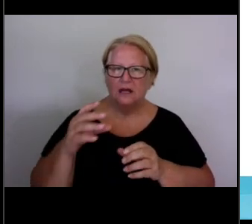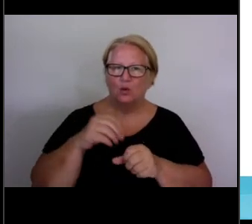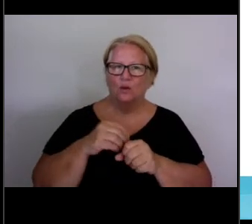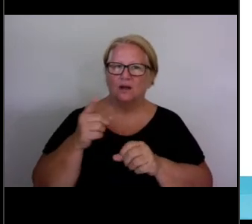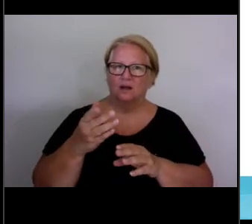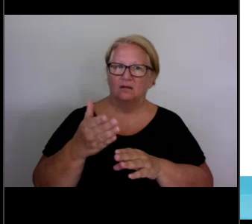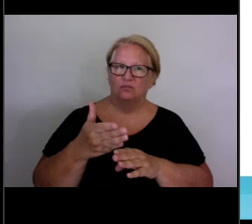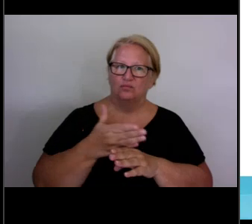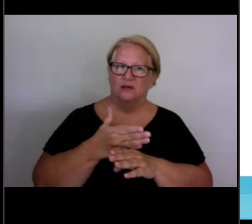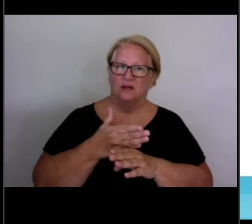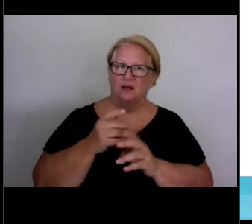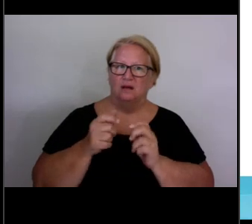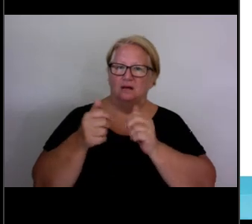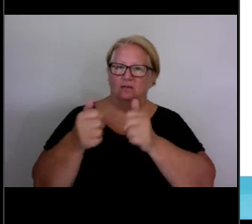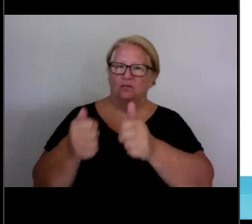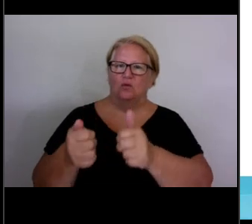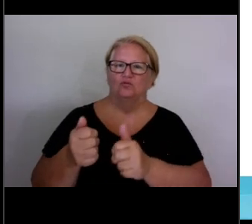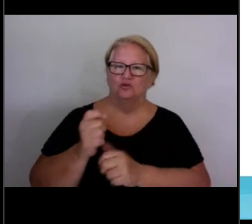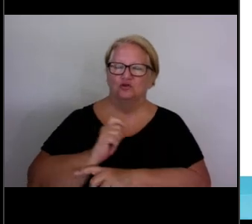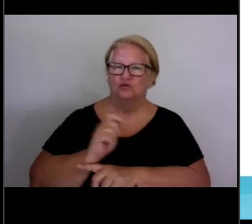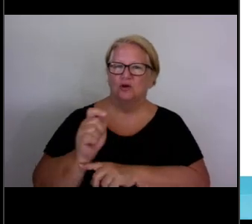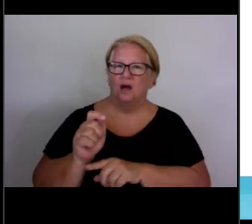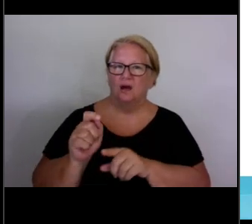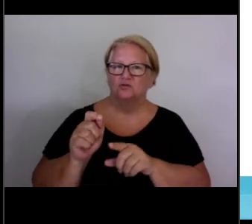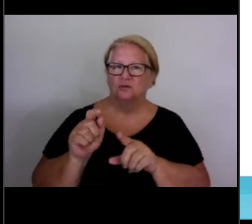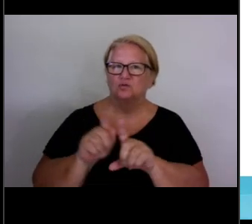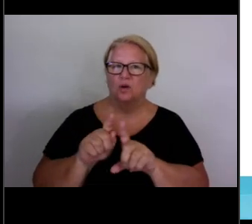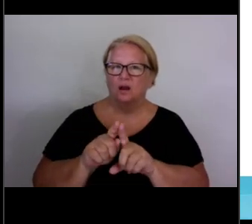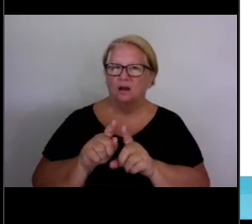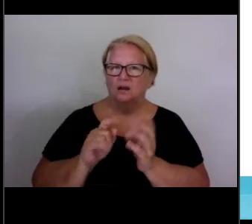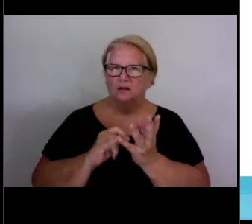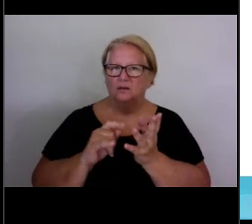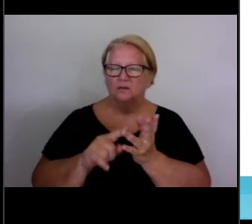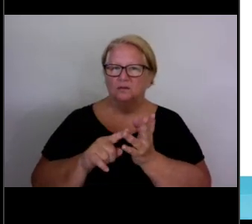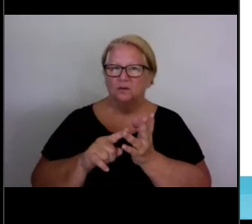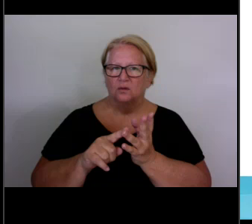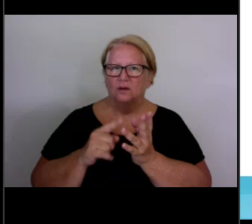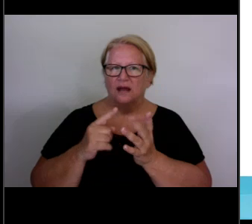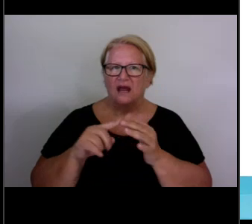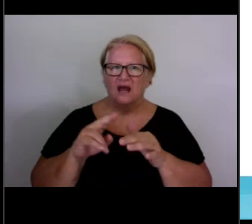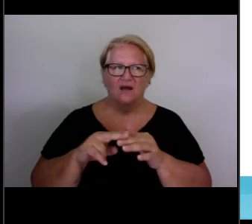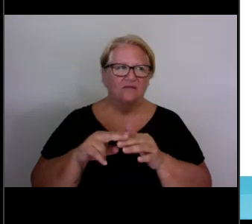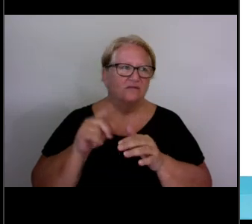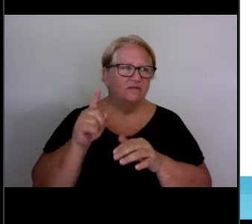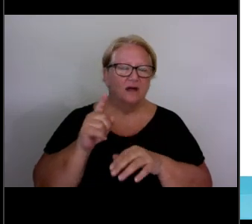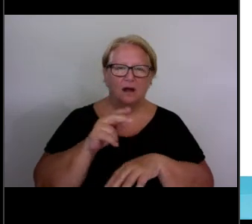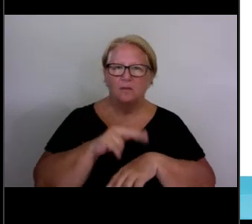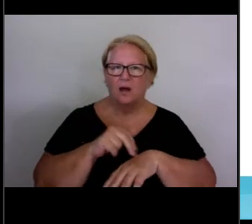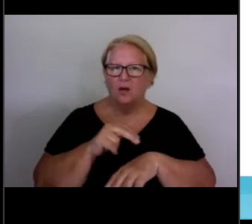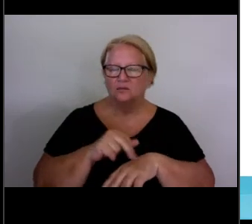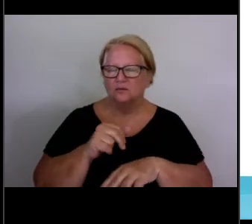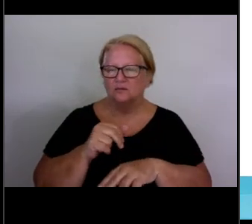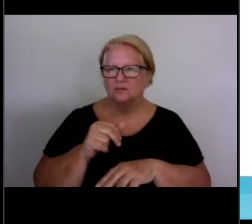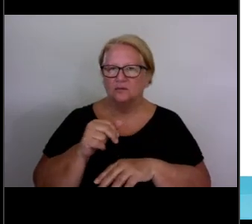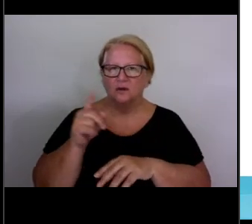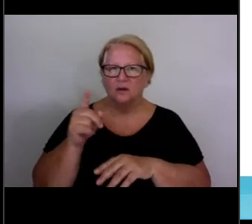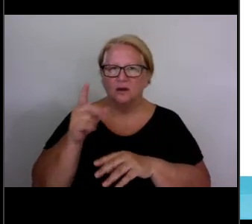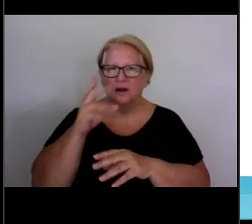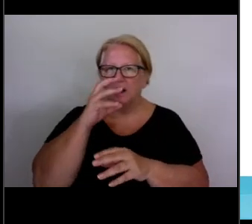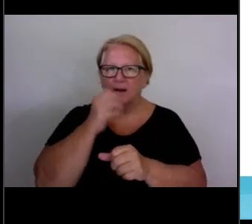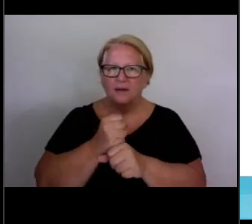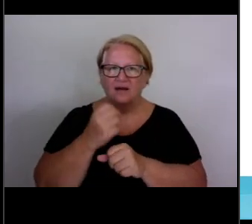and post-charge referrals. So if an operational police officer believes they have